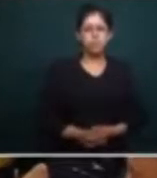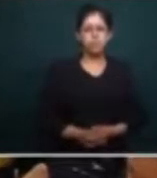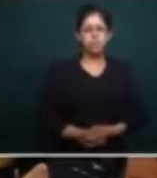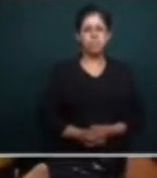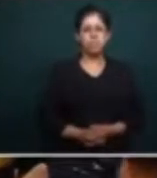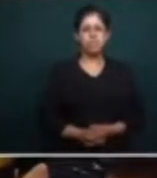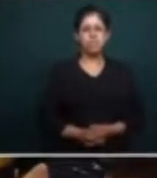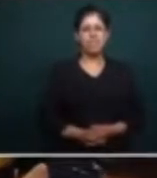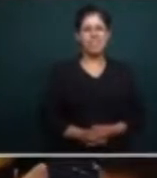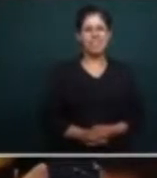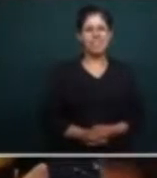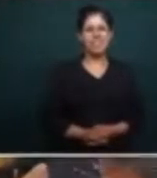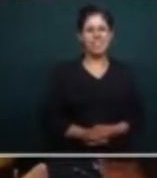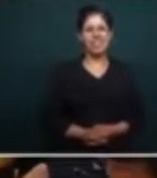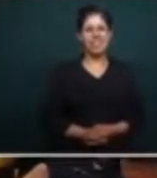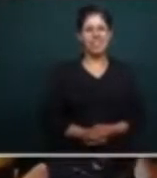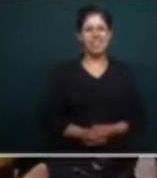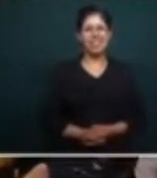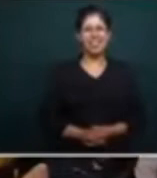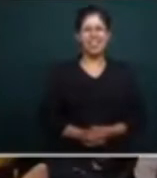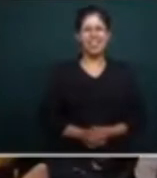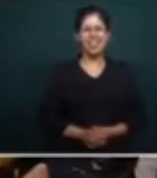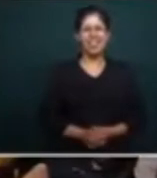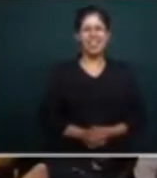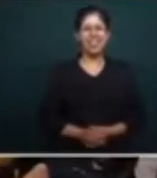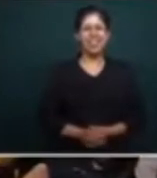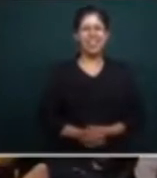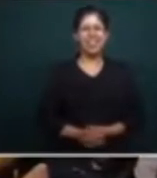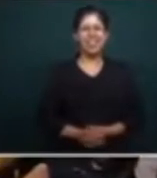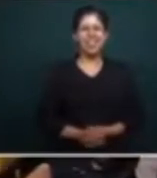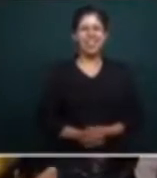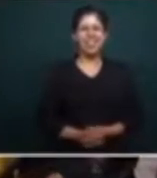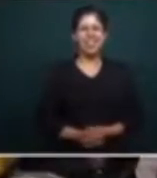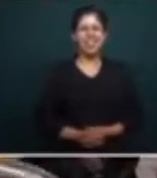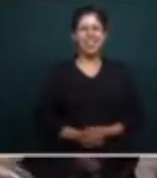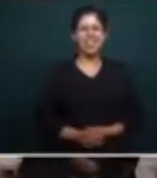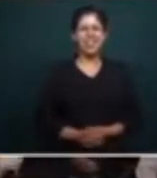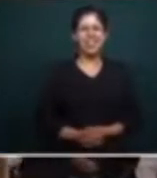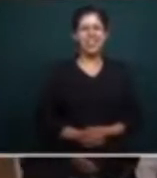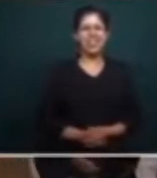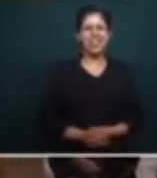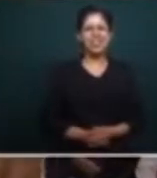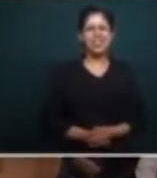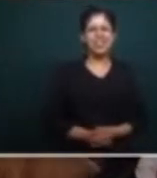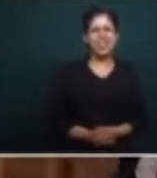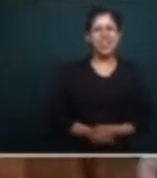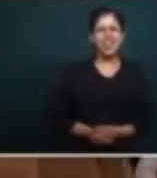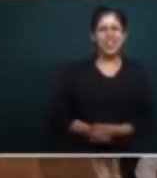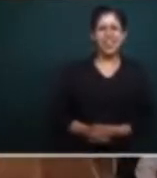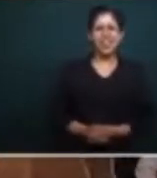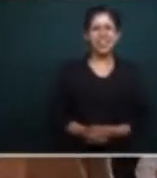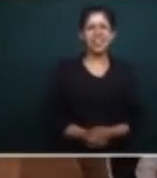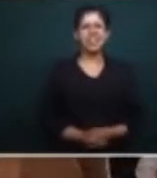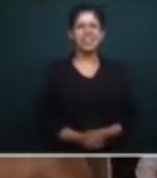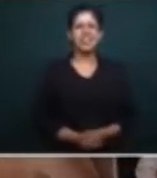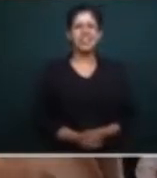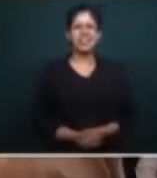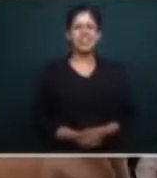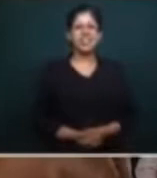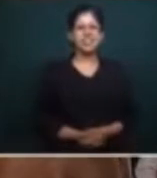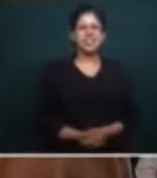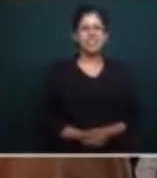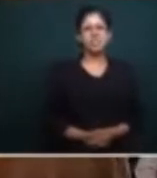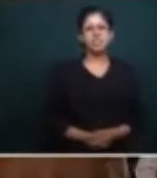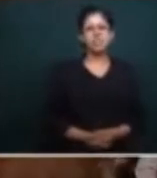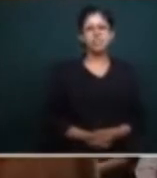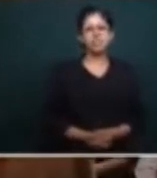And then hopefully you can hear me well enough also. I had complaints last time that there wasn't good enough sound. So